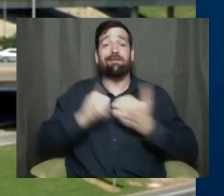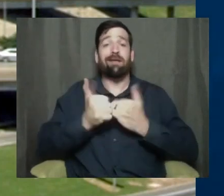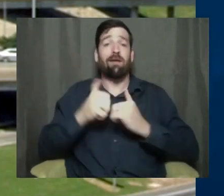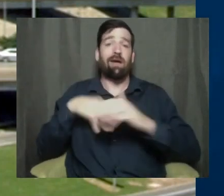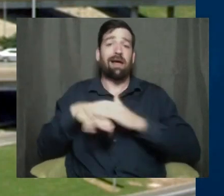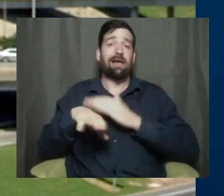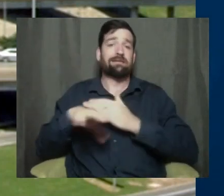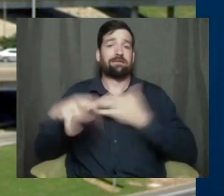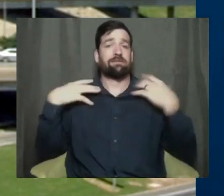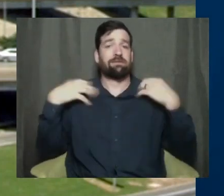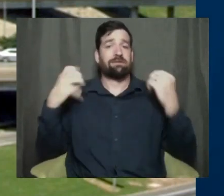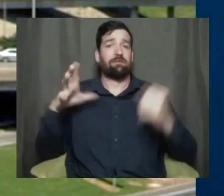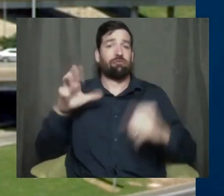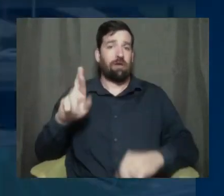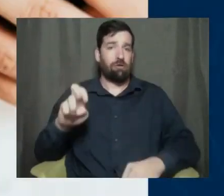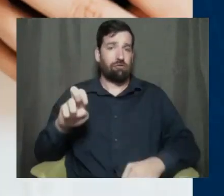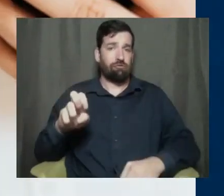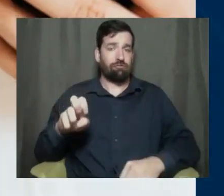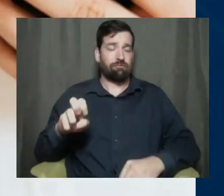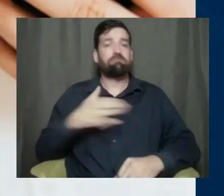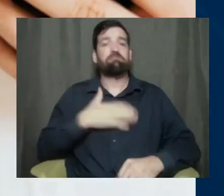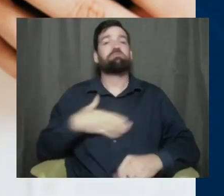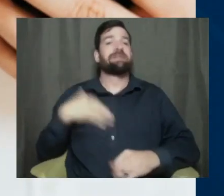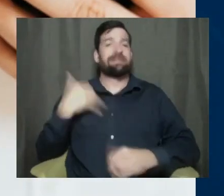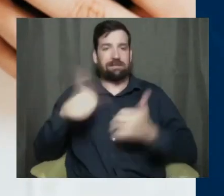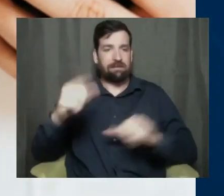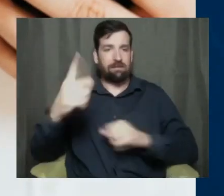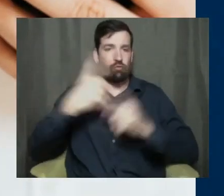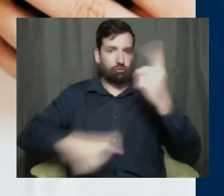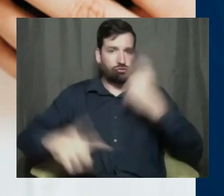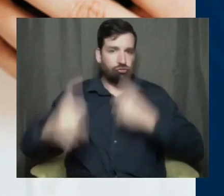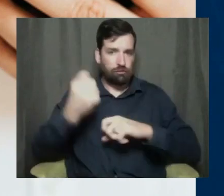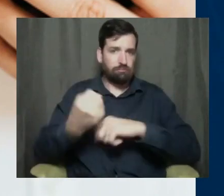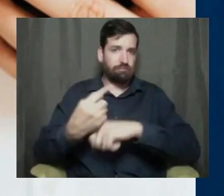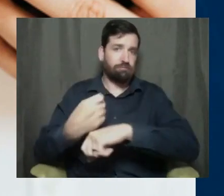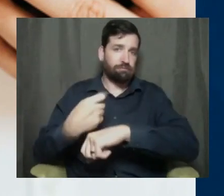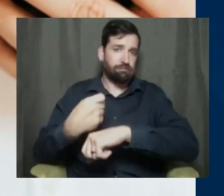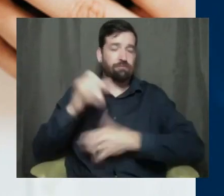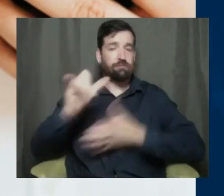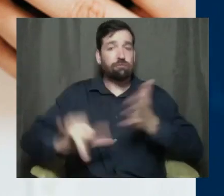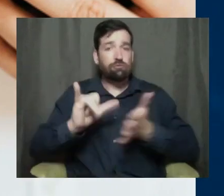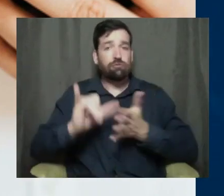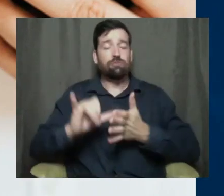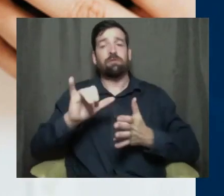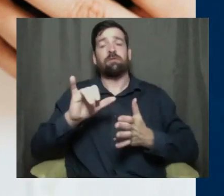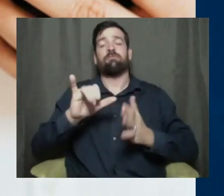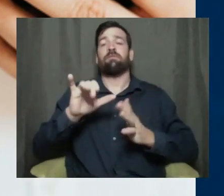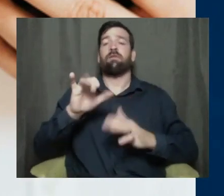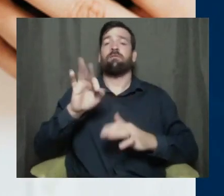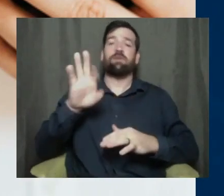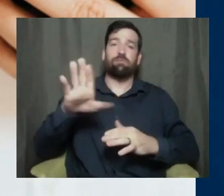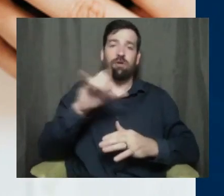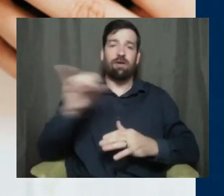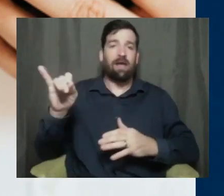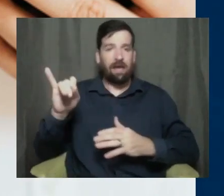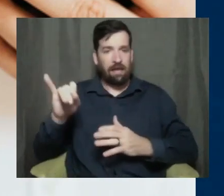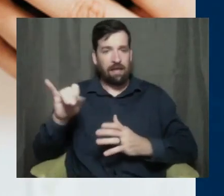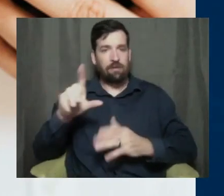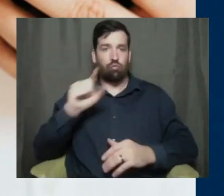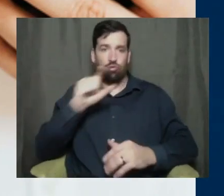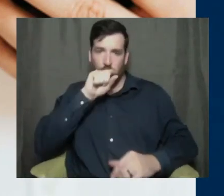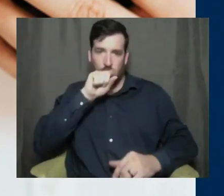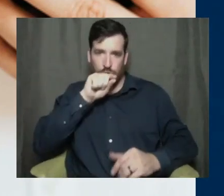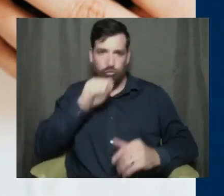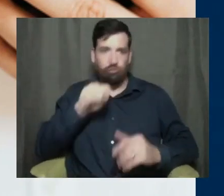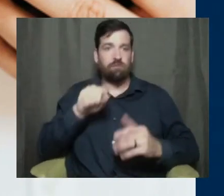they need. Please get your questions sent in to us on YouTube, Facebook, and Twitter. Also, email us at the Medical News Network. You can find links to those right there